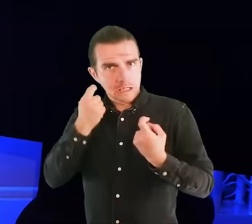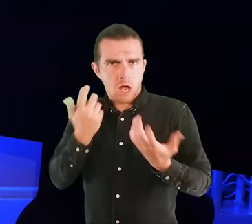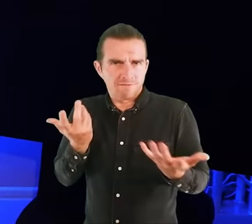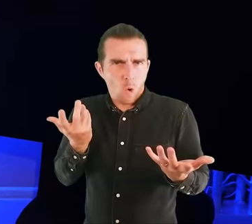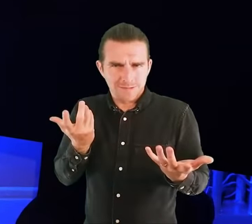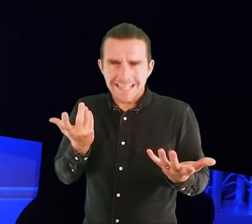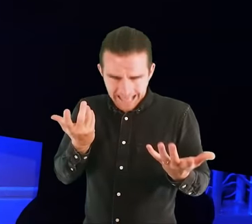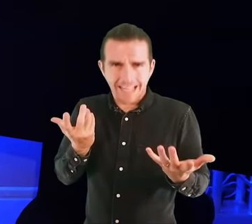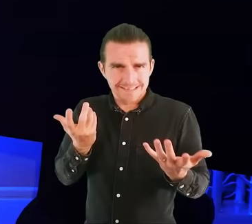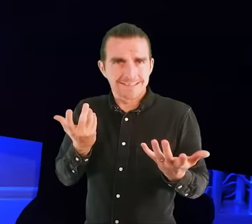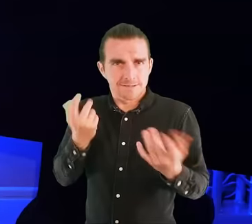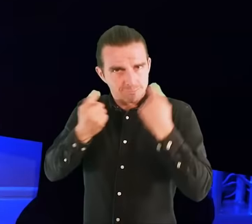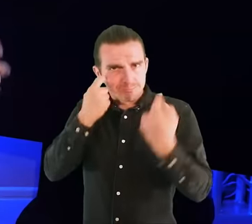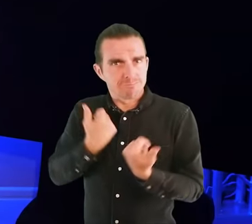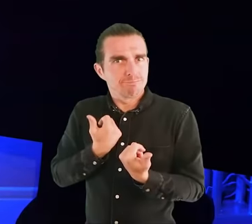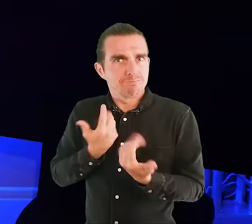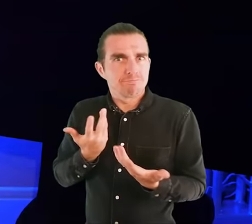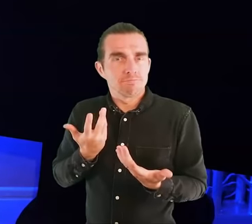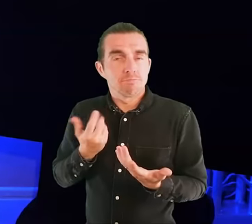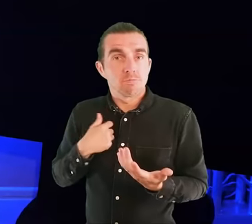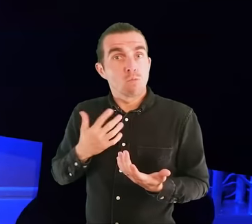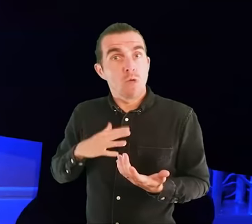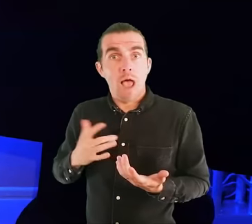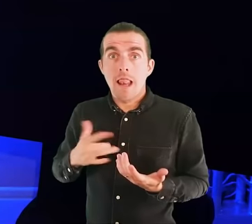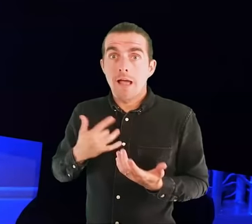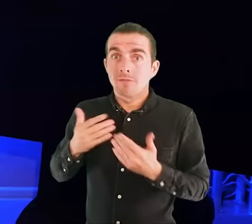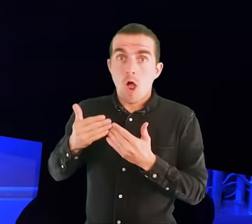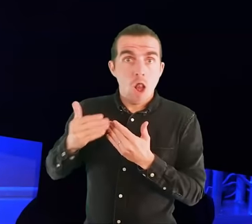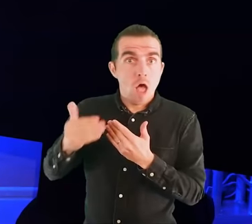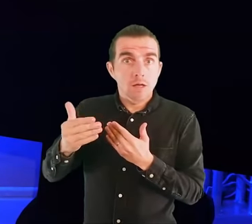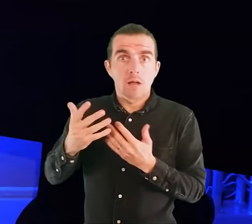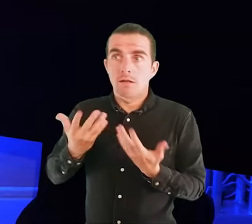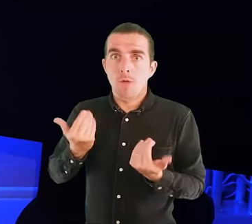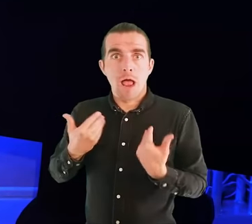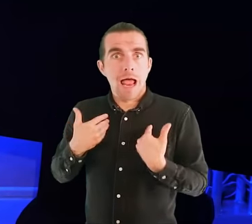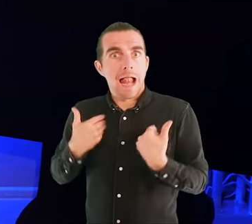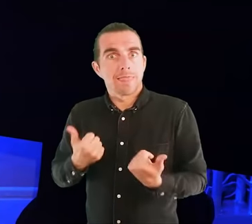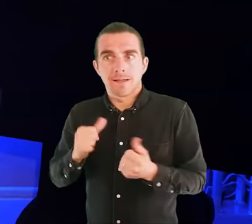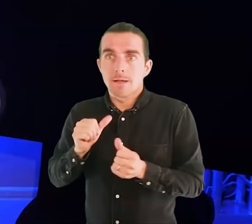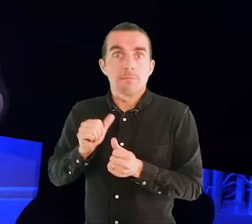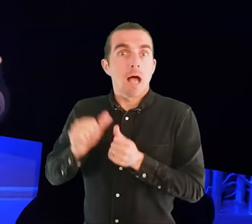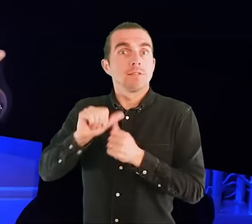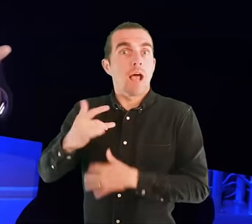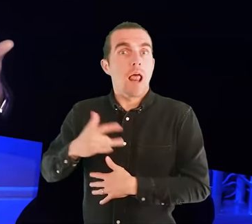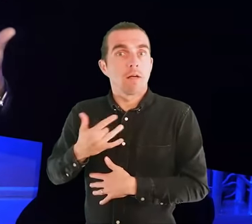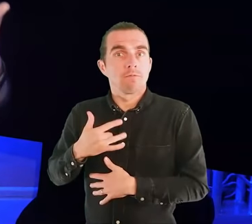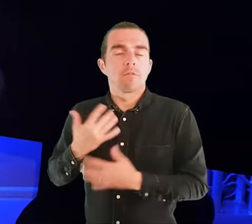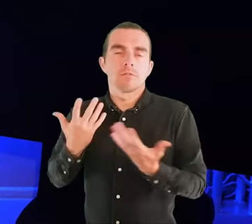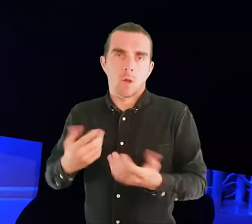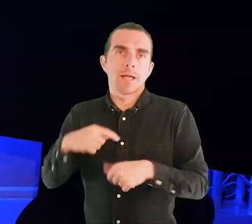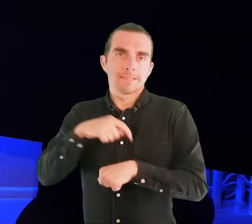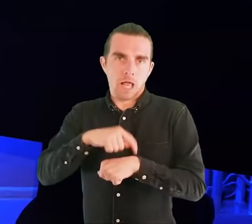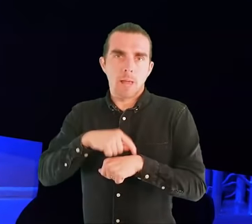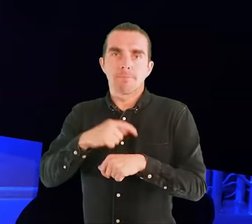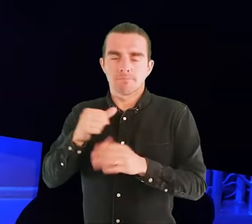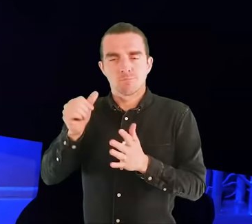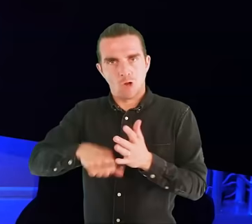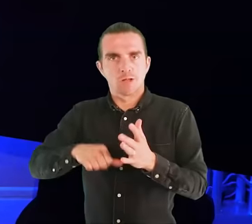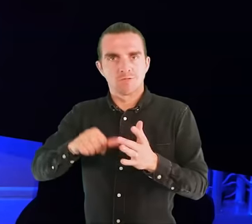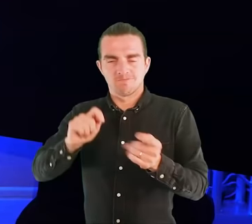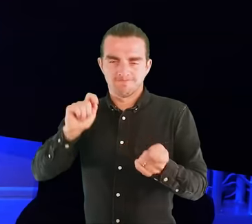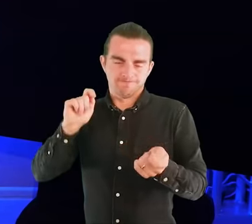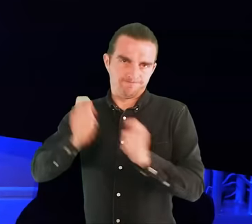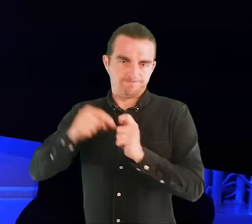now it's the time to start the movement to create a better version of our planet by creating a better version